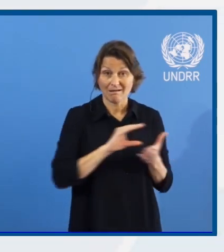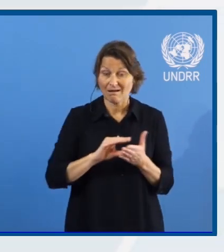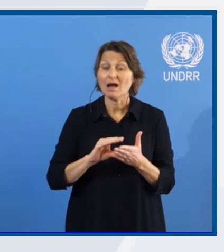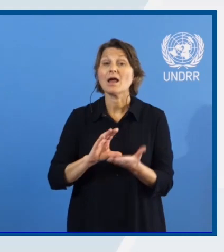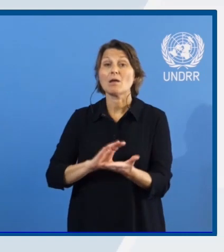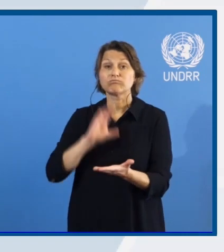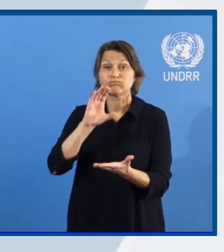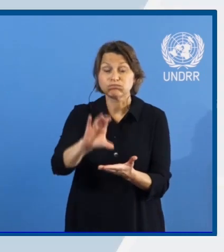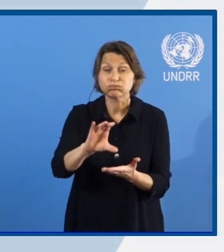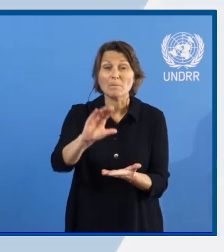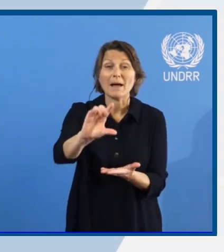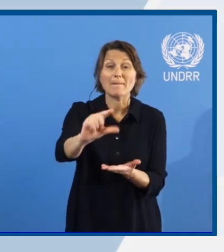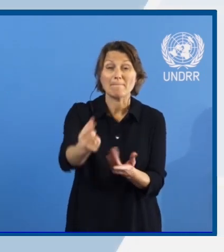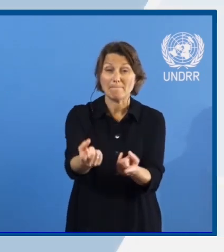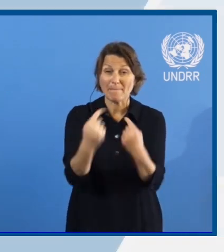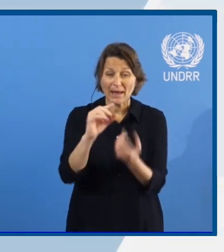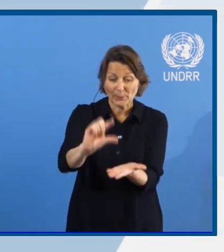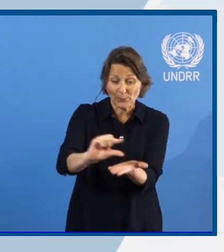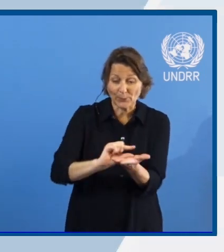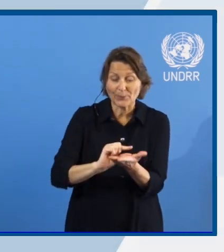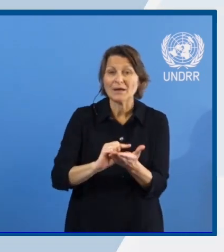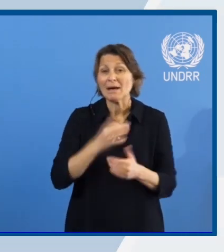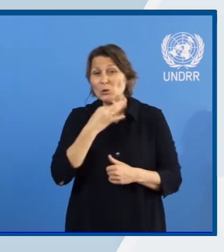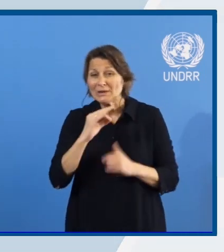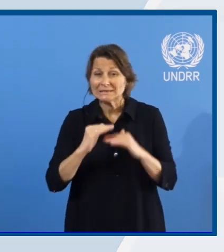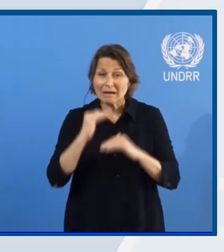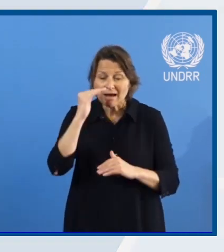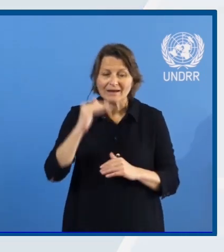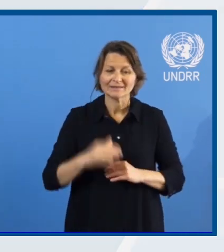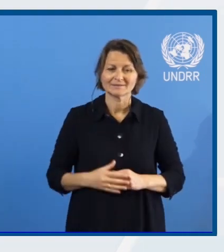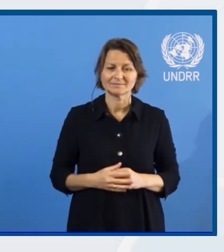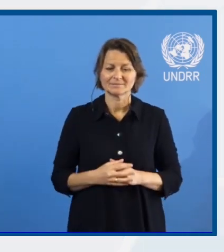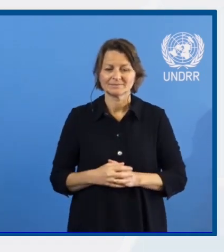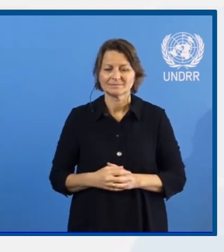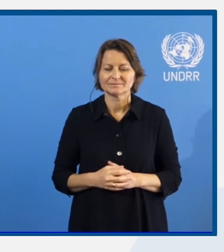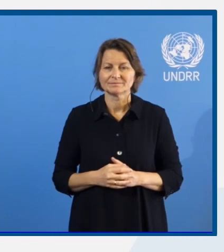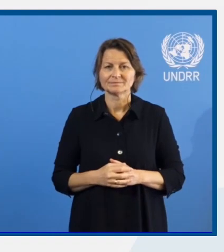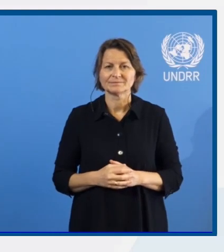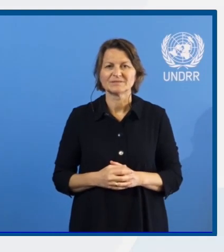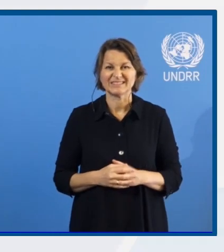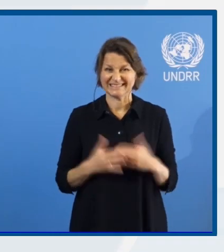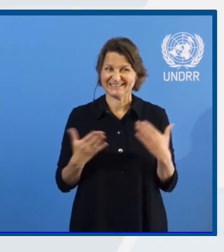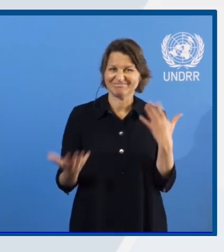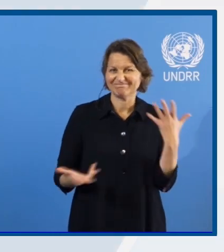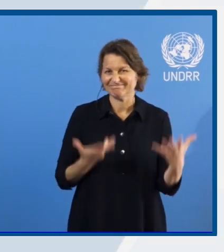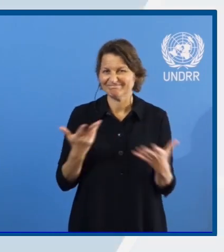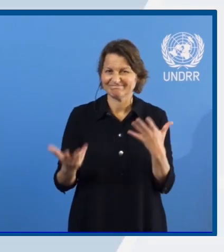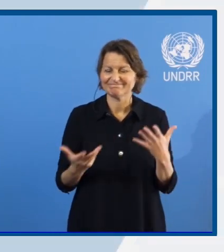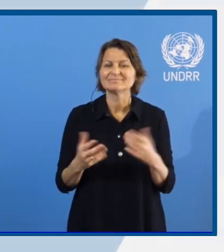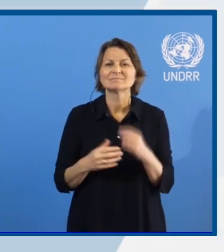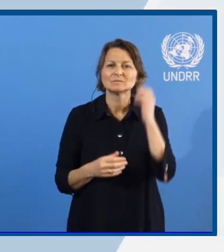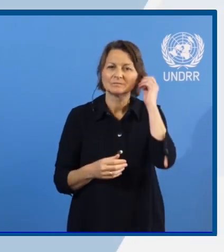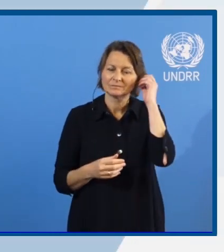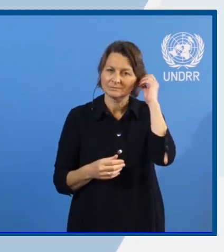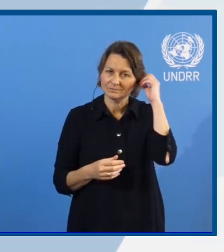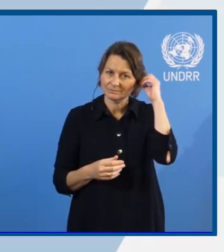avenue. So if adaptation investment is seen as more of a public sector thing, is a way